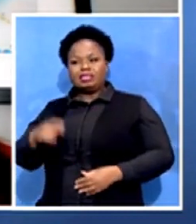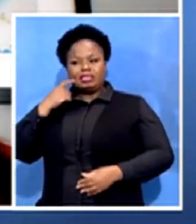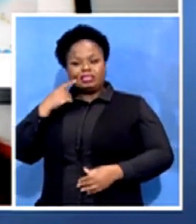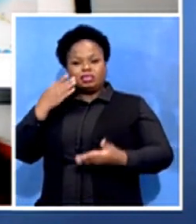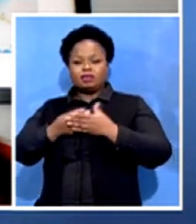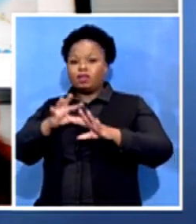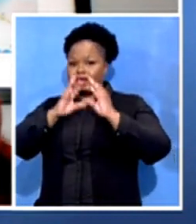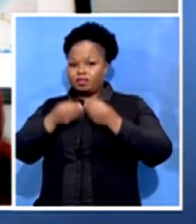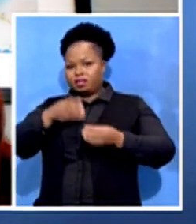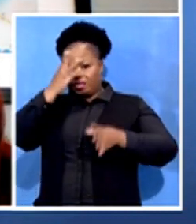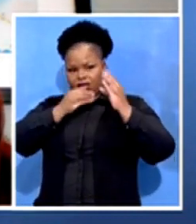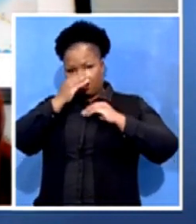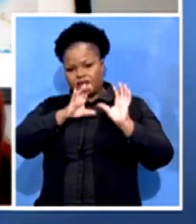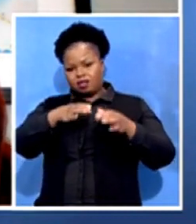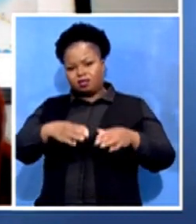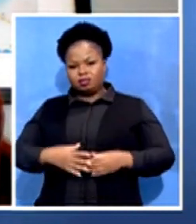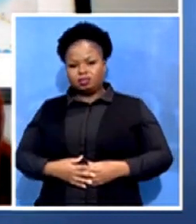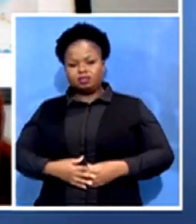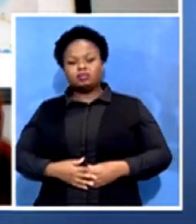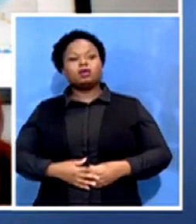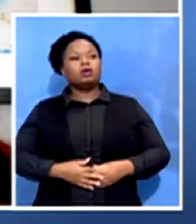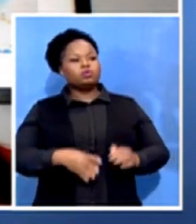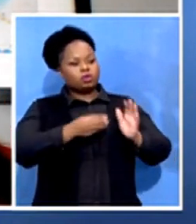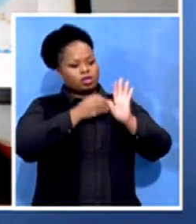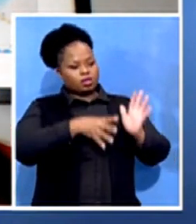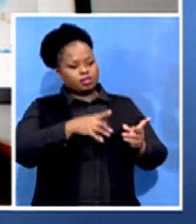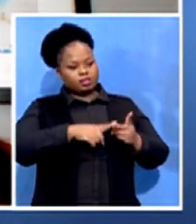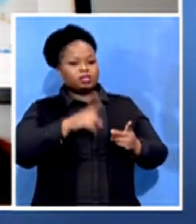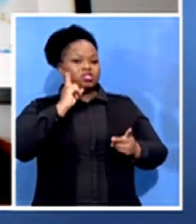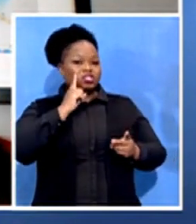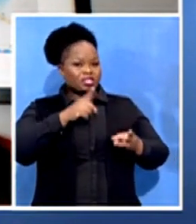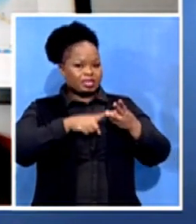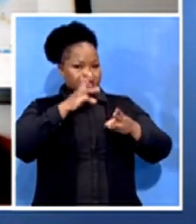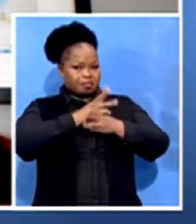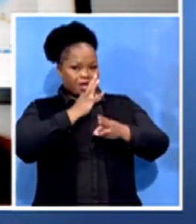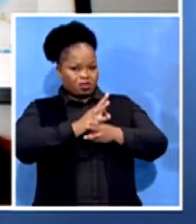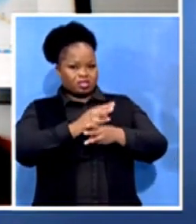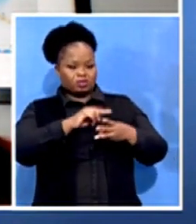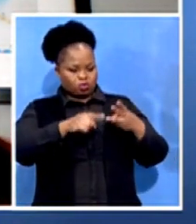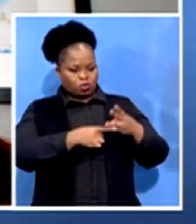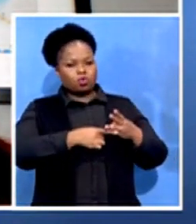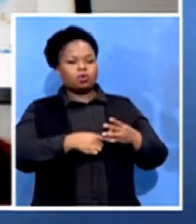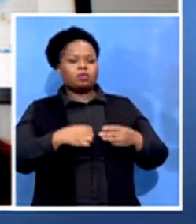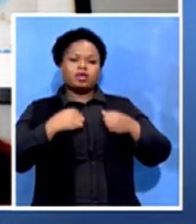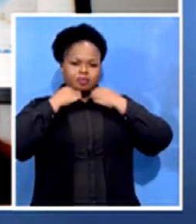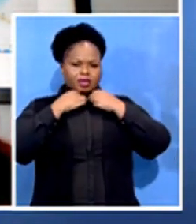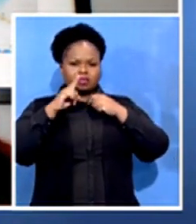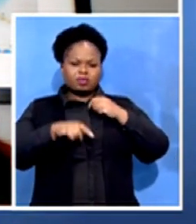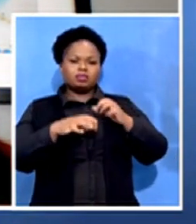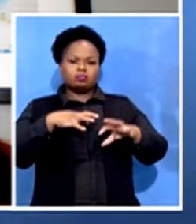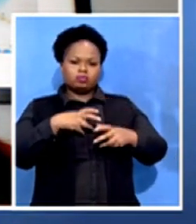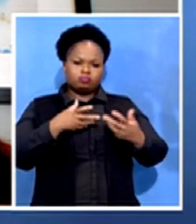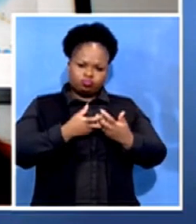it's learners, teachers, and parents. I guess parents need to be okay with this app as well, so they can assist their